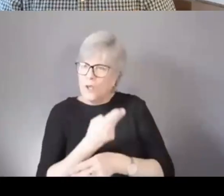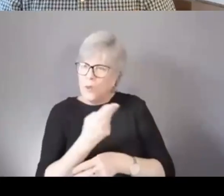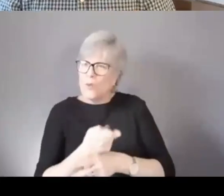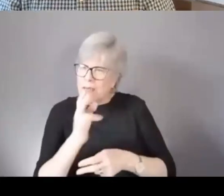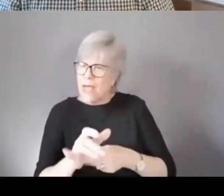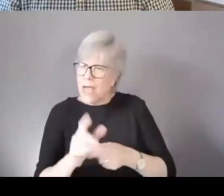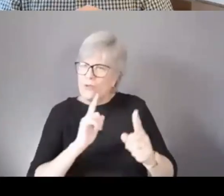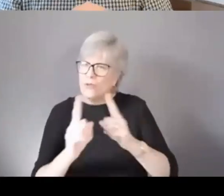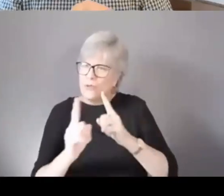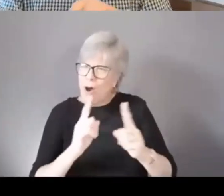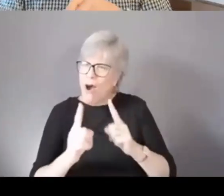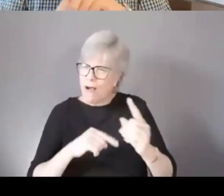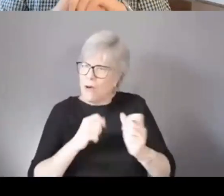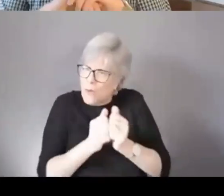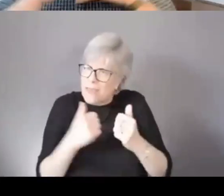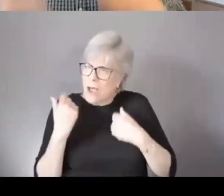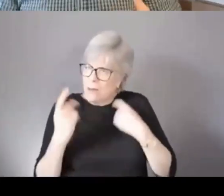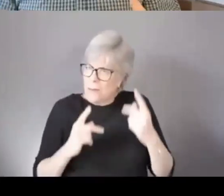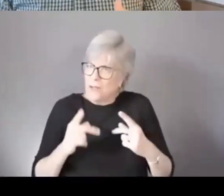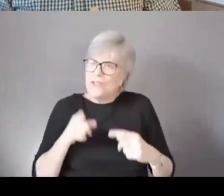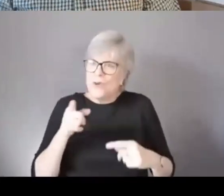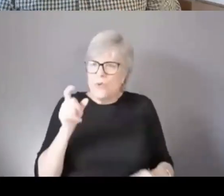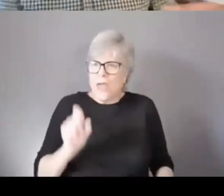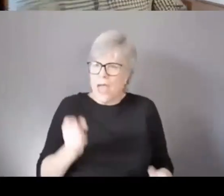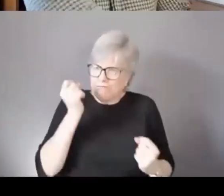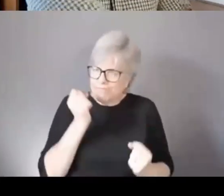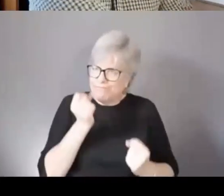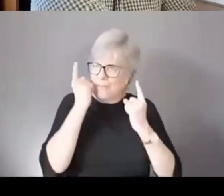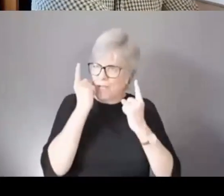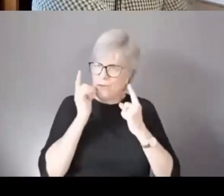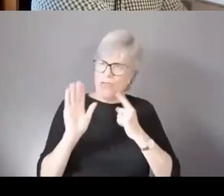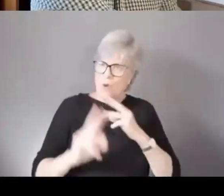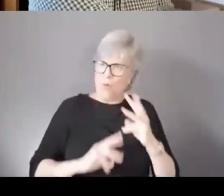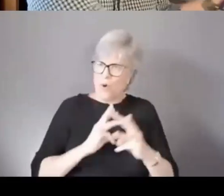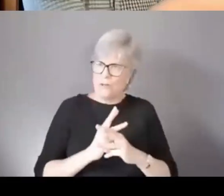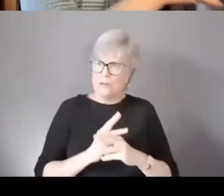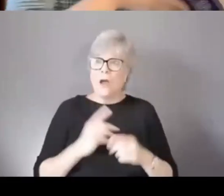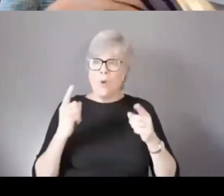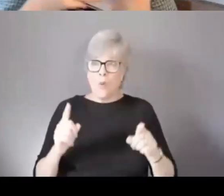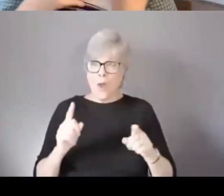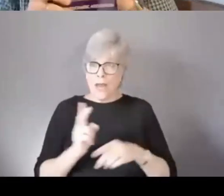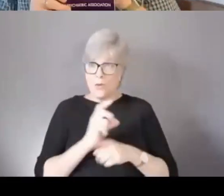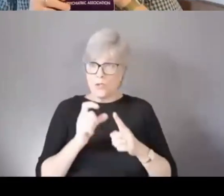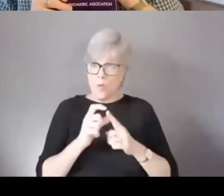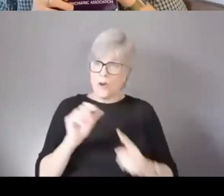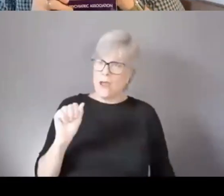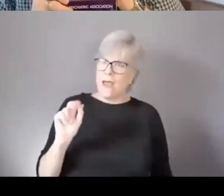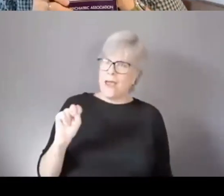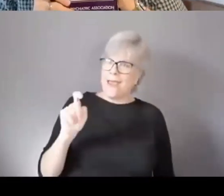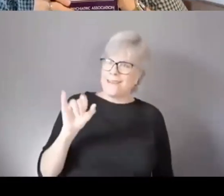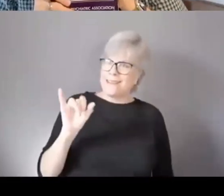understand their world a little bit better. So when I say anxiety, obviously that diagnosis comes out of the